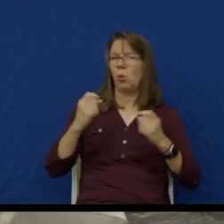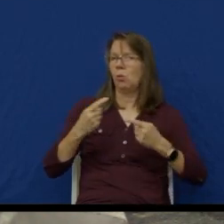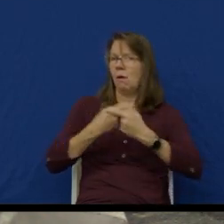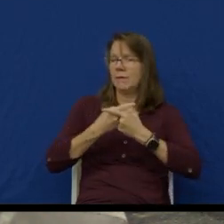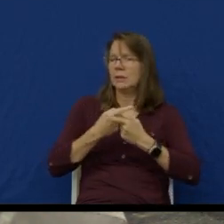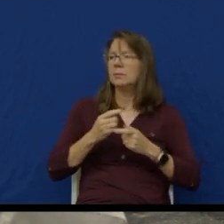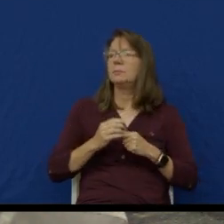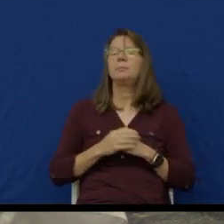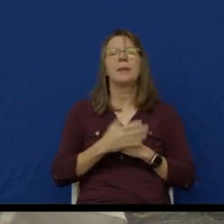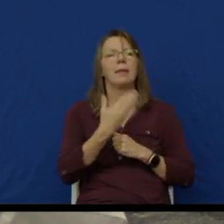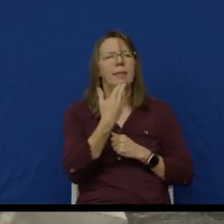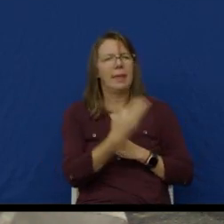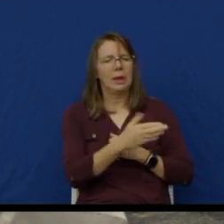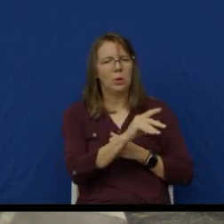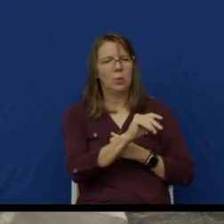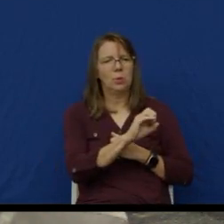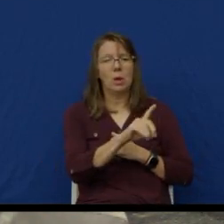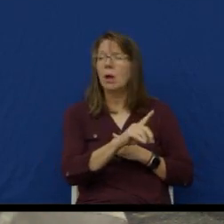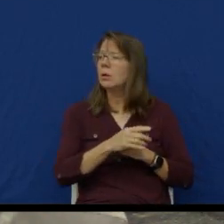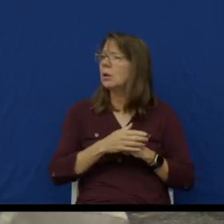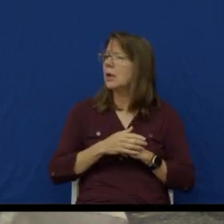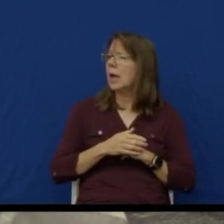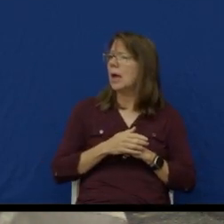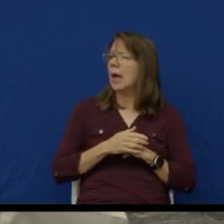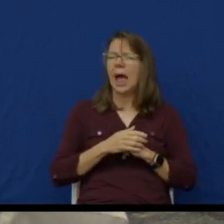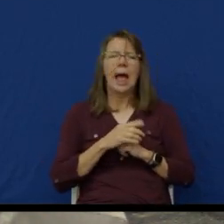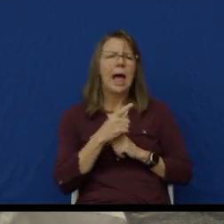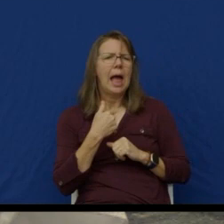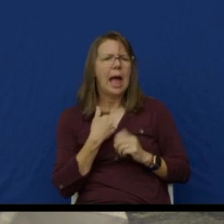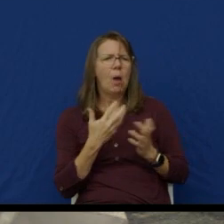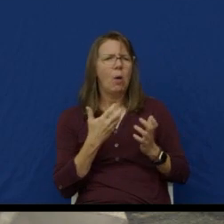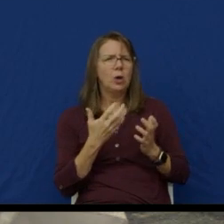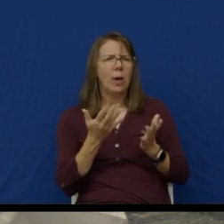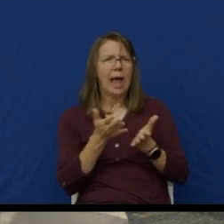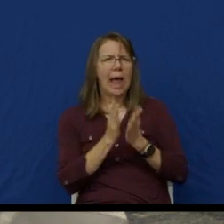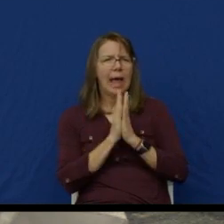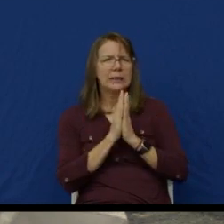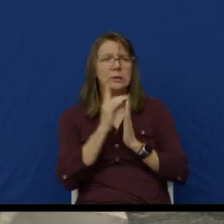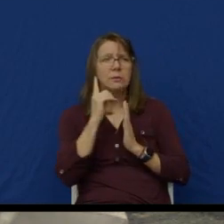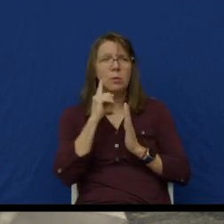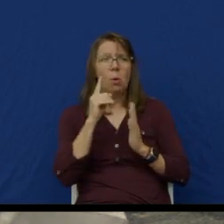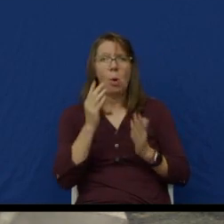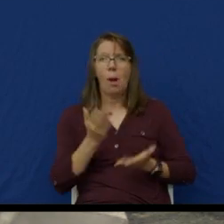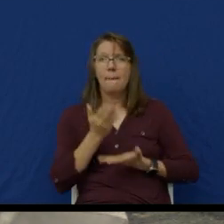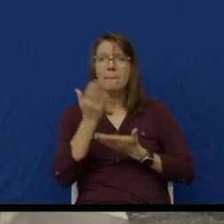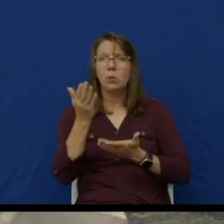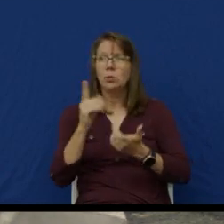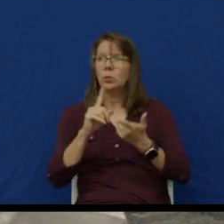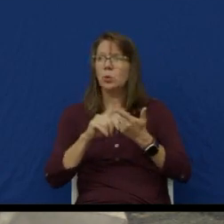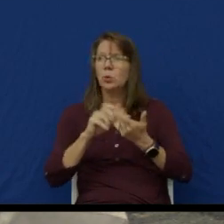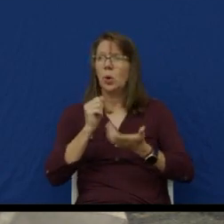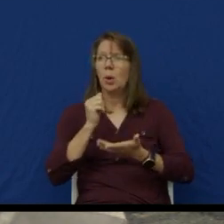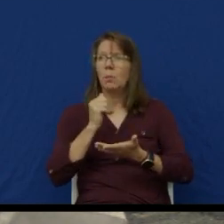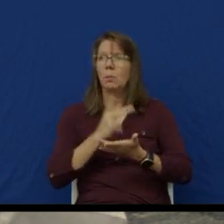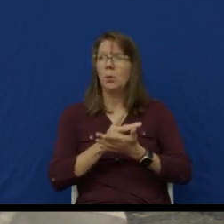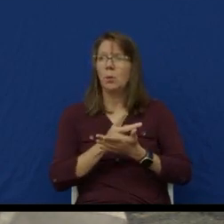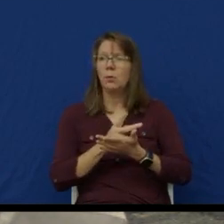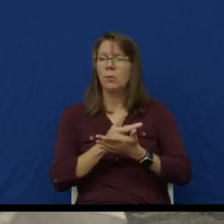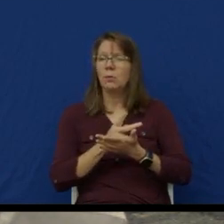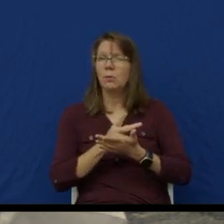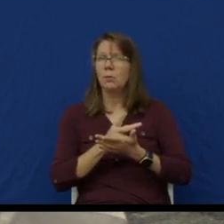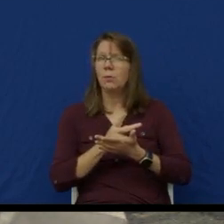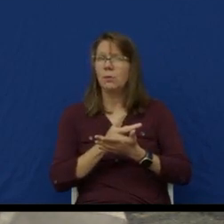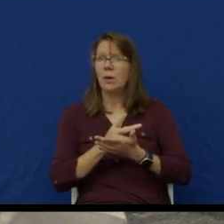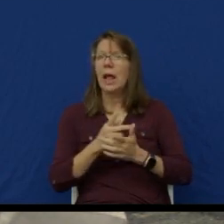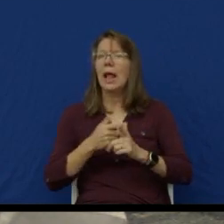Todd. I would ask first for a motion to approve these requests, and a second, then I'll call